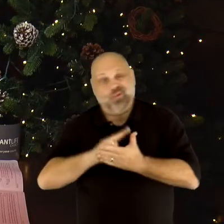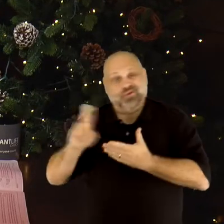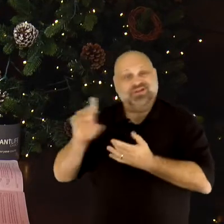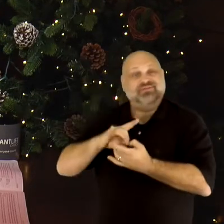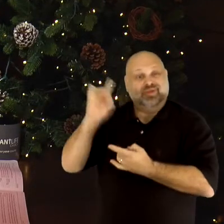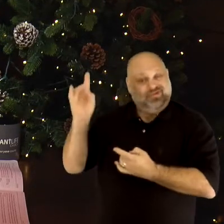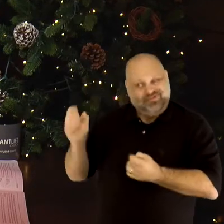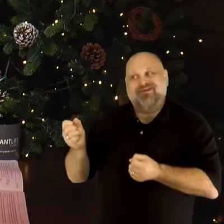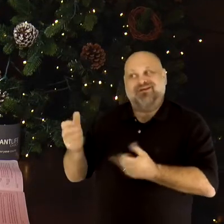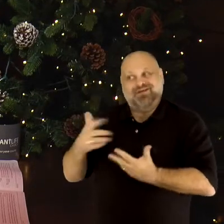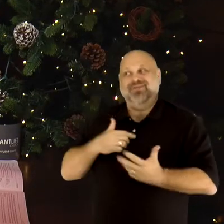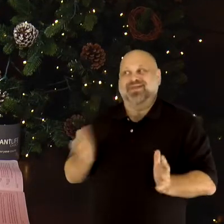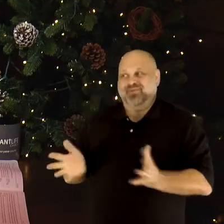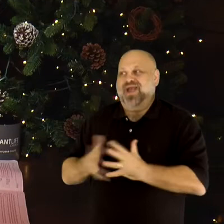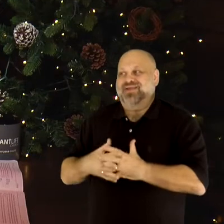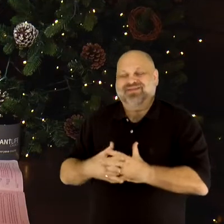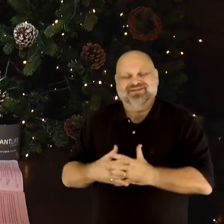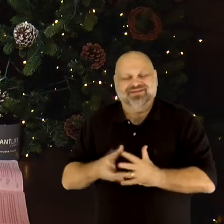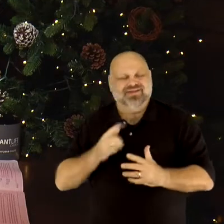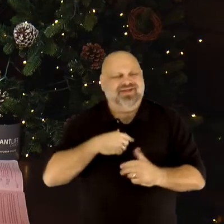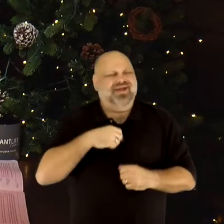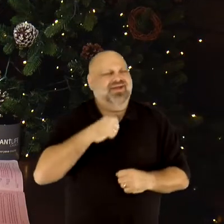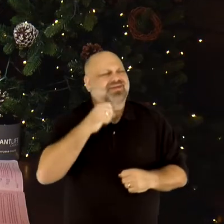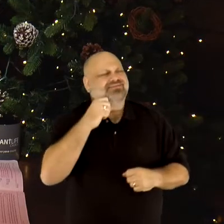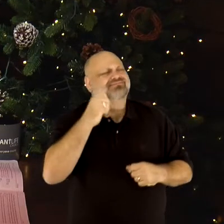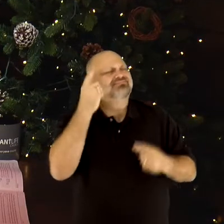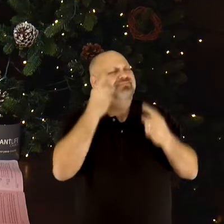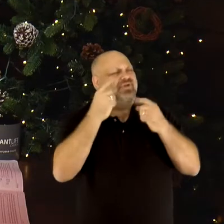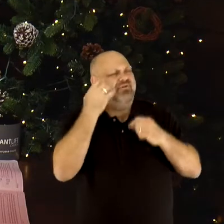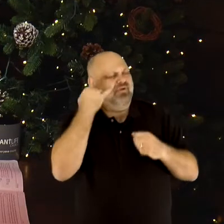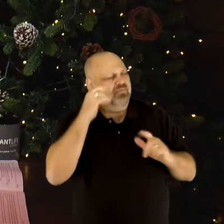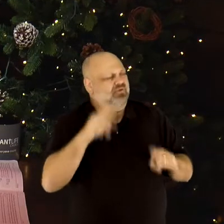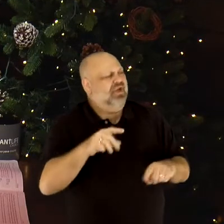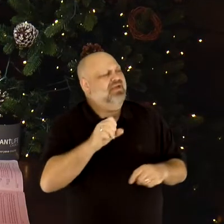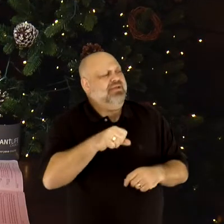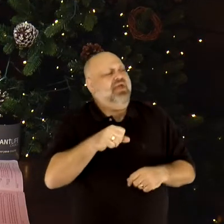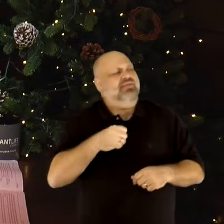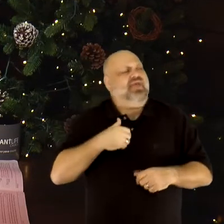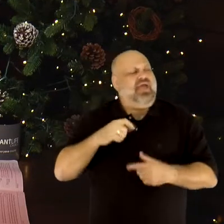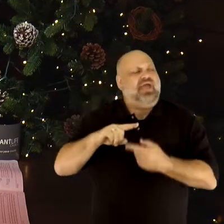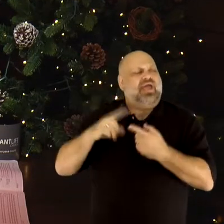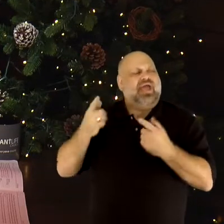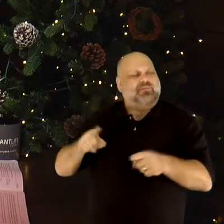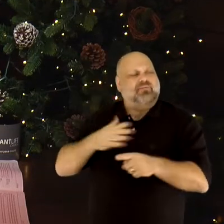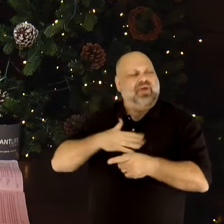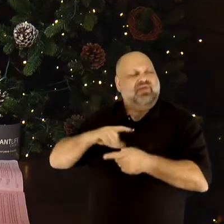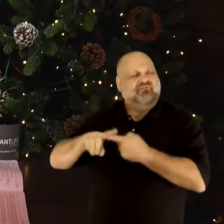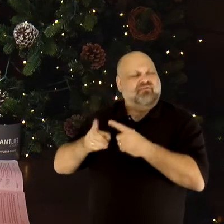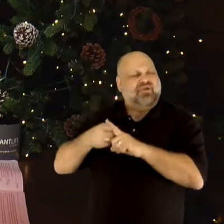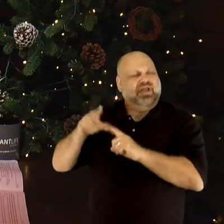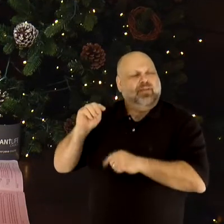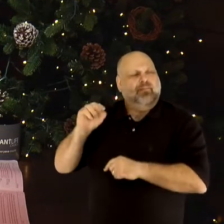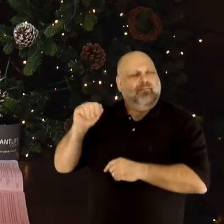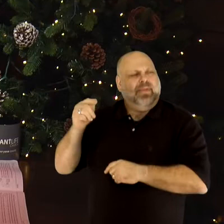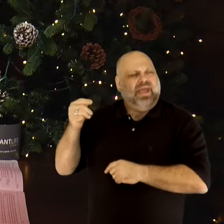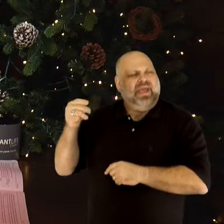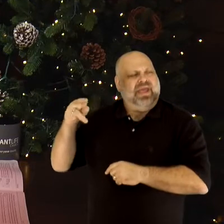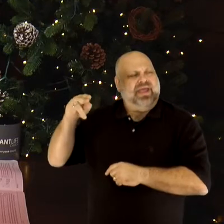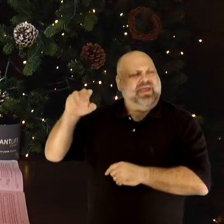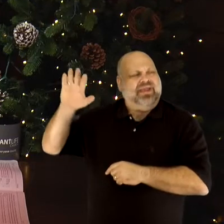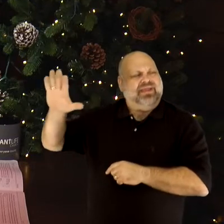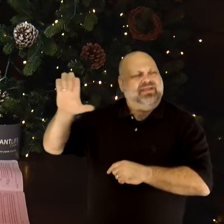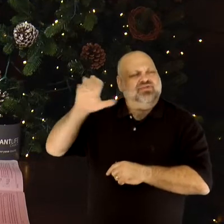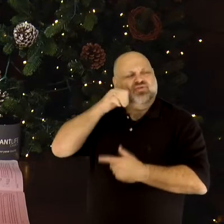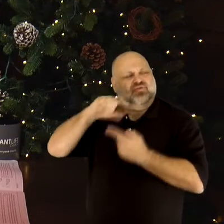Spirit impregnated me. I wonder if someone said, yeah, that happened to my friend Matt's girlfriend too. You know, she didn't have it all